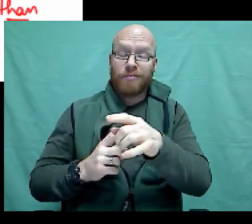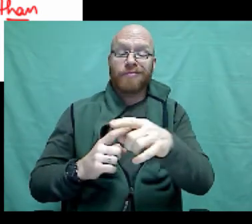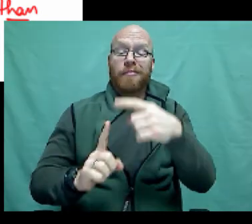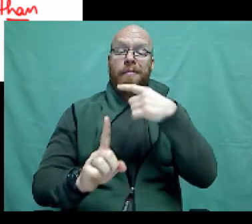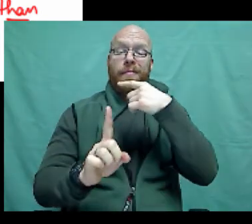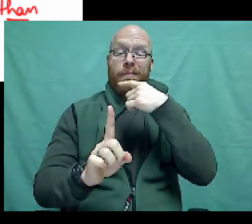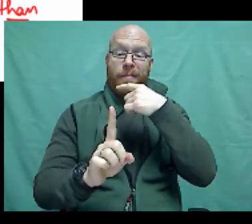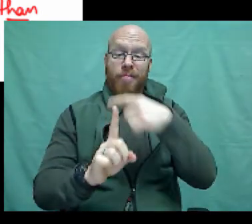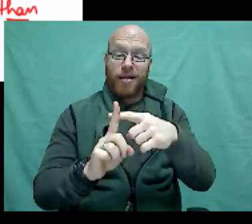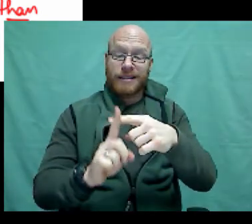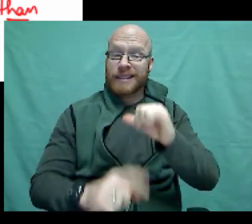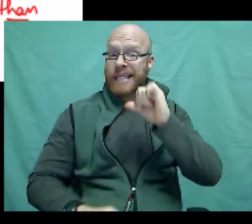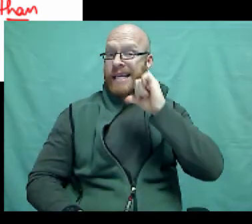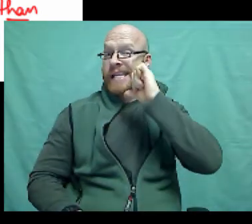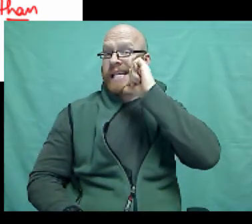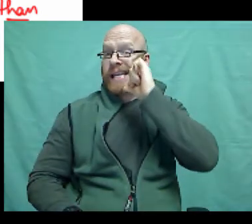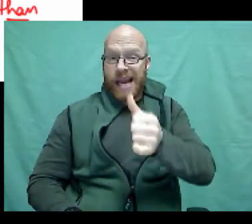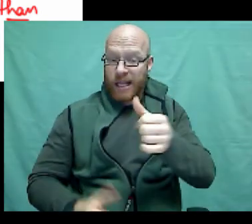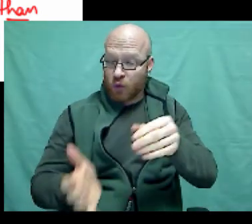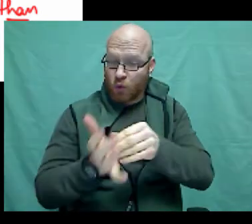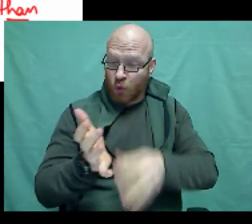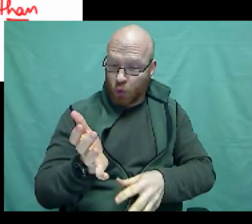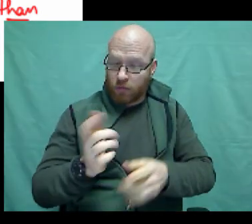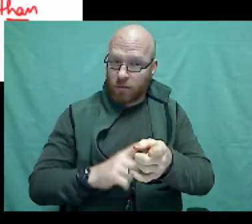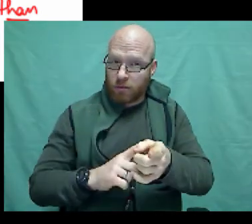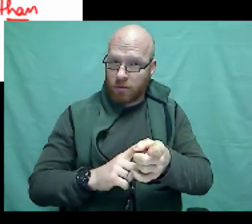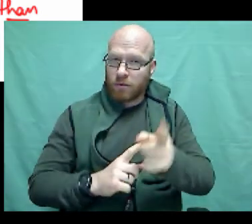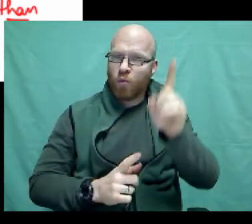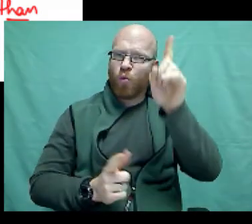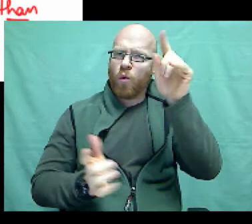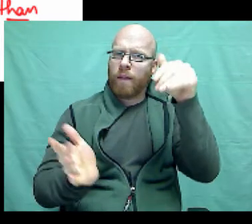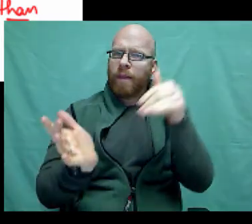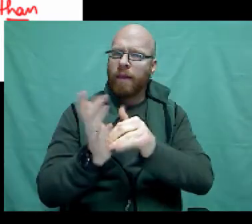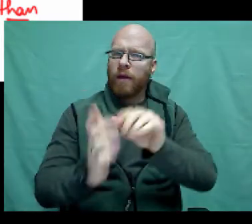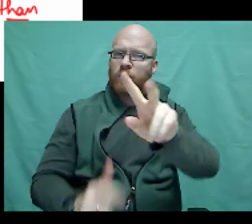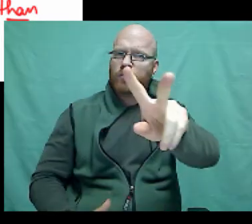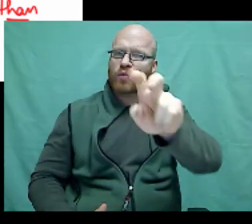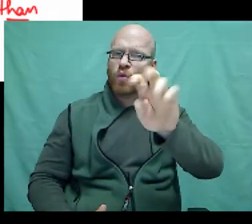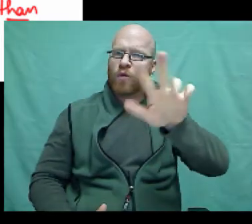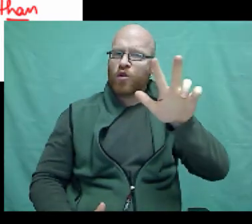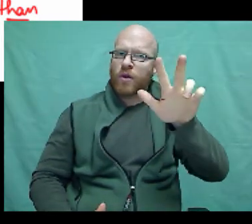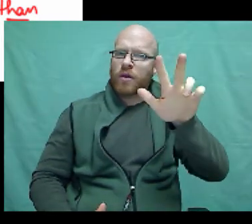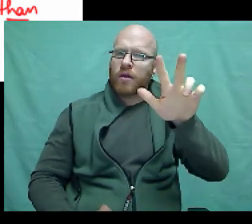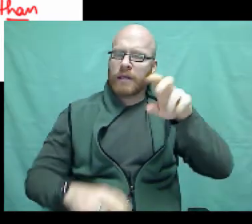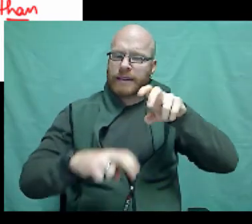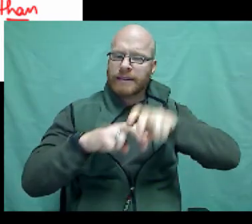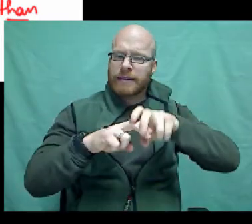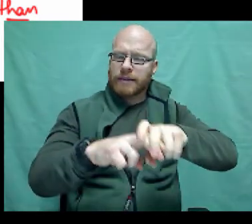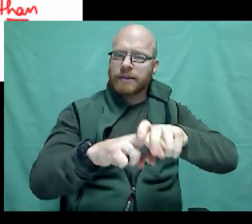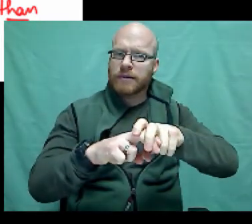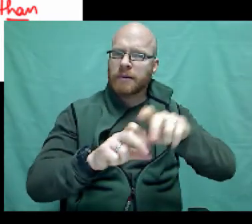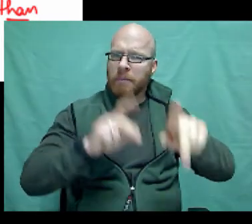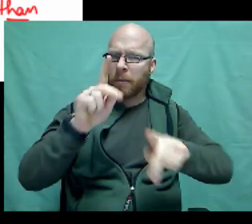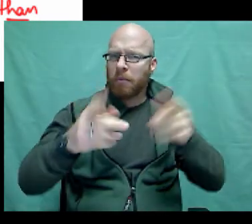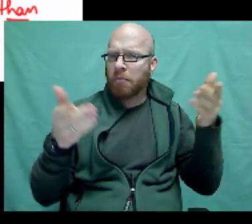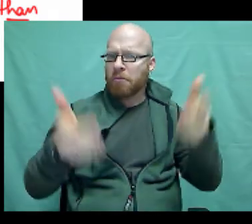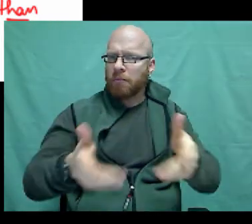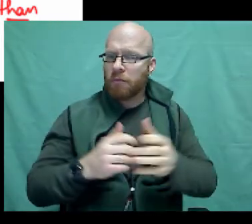that the number of students plus the number of non-students equals